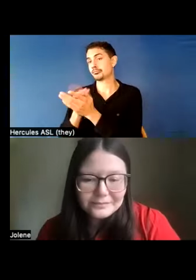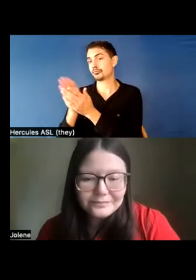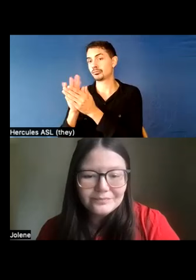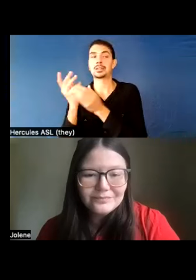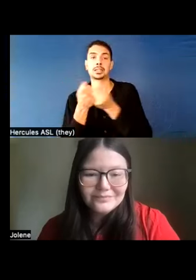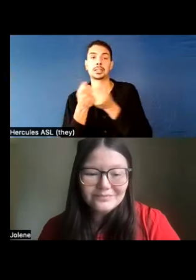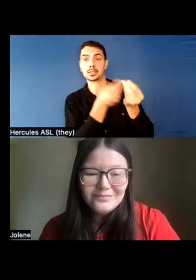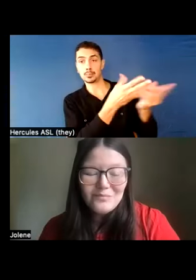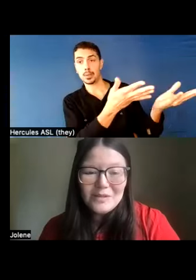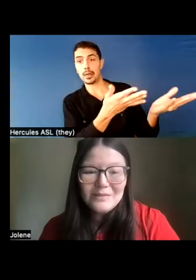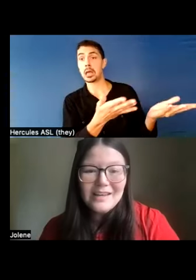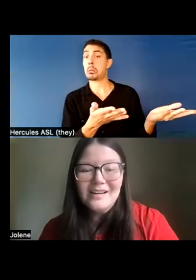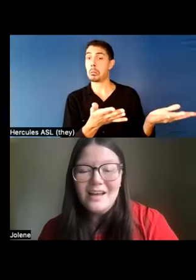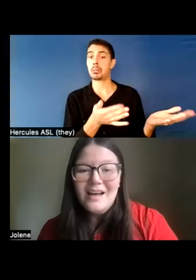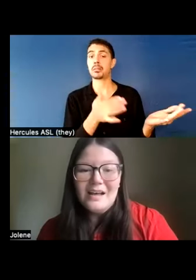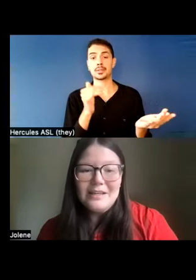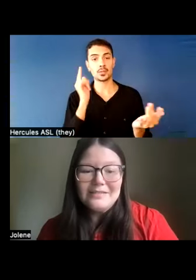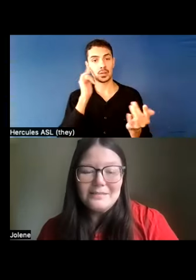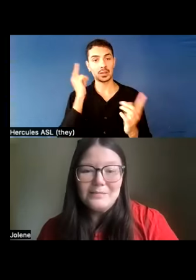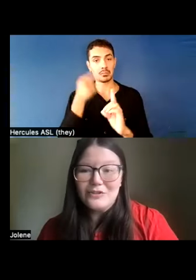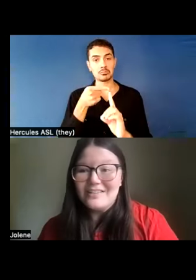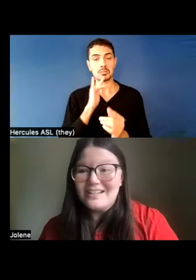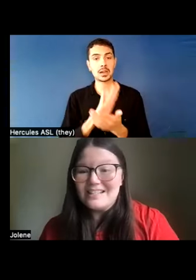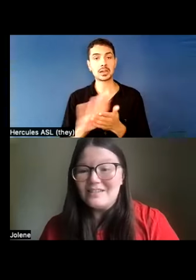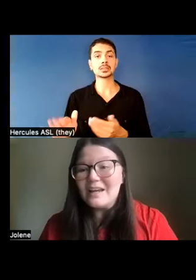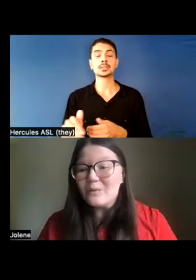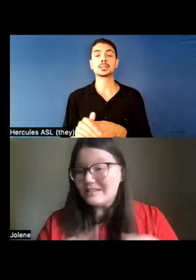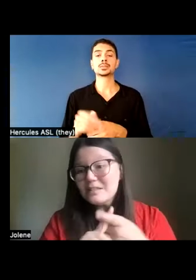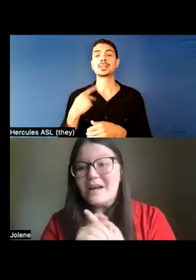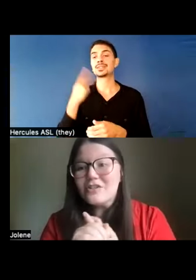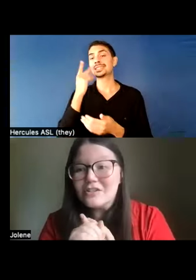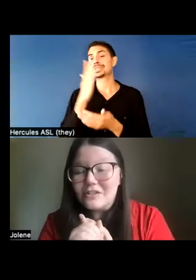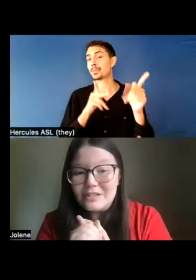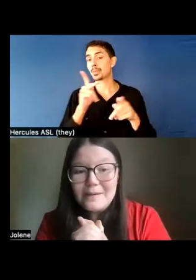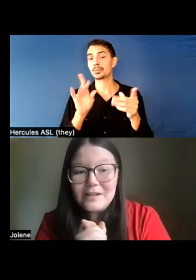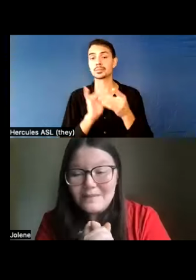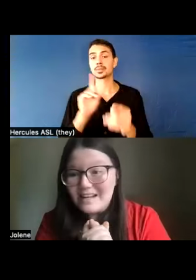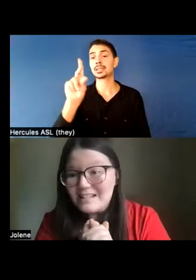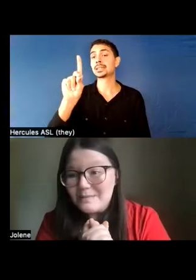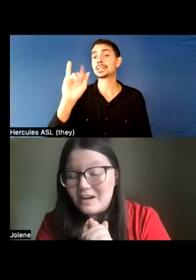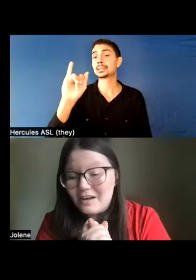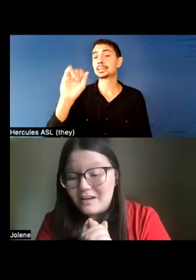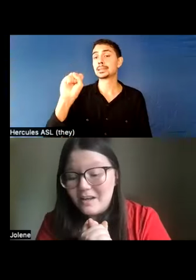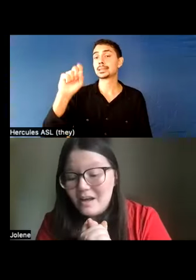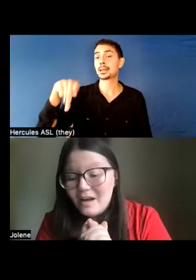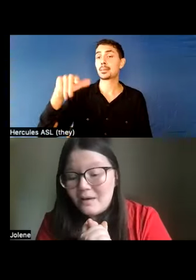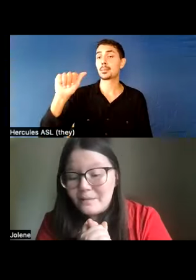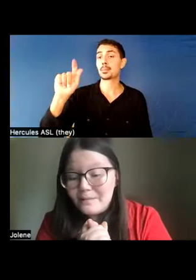So, but yeah, I mean, I've seen people try things even like with dispatch. So dispatch may not need to be